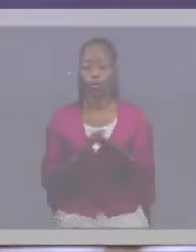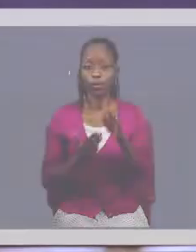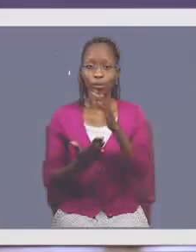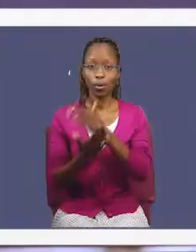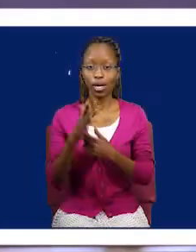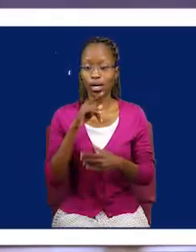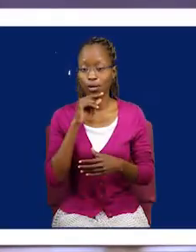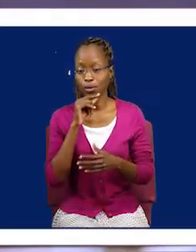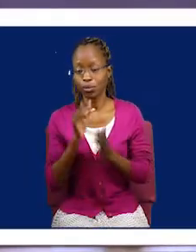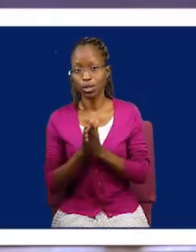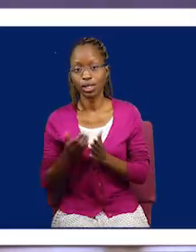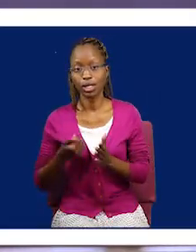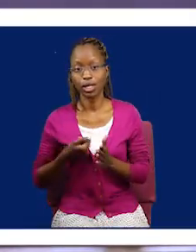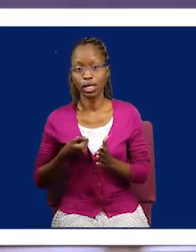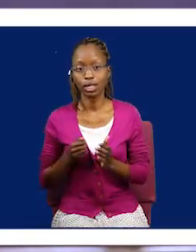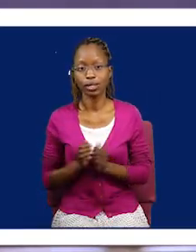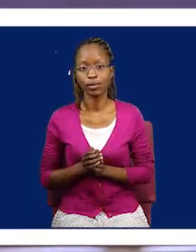Good morning, boys and girls,